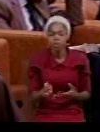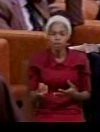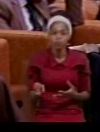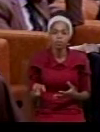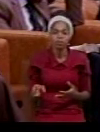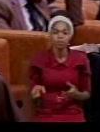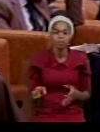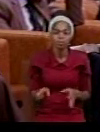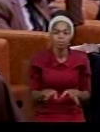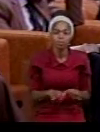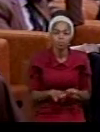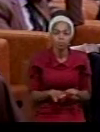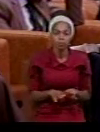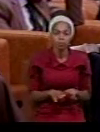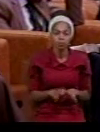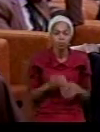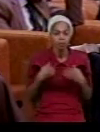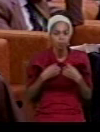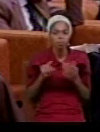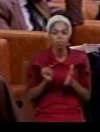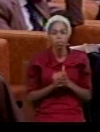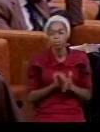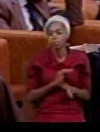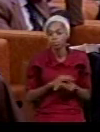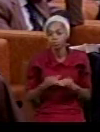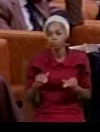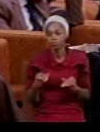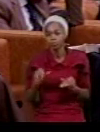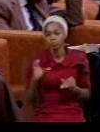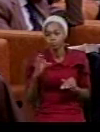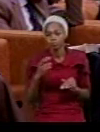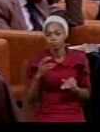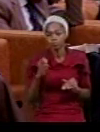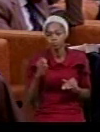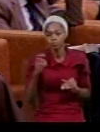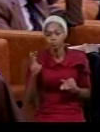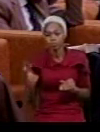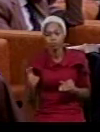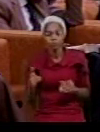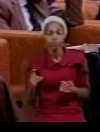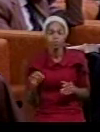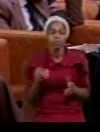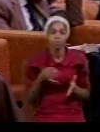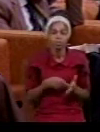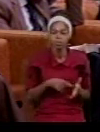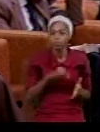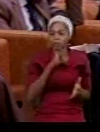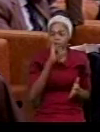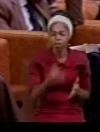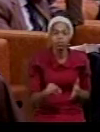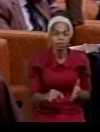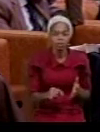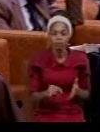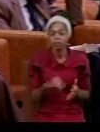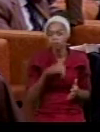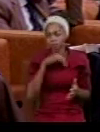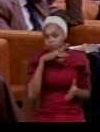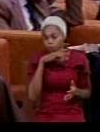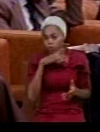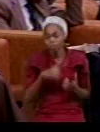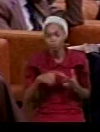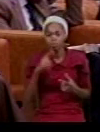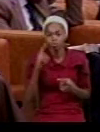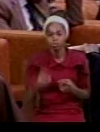he choweth not the cord, is unclean to you. Of their flesh shall you not eat, and